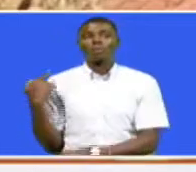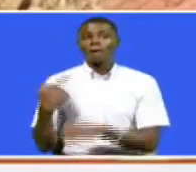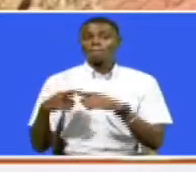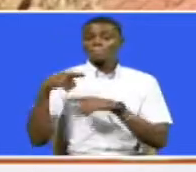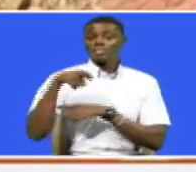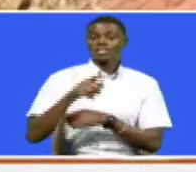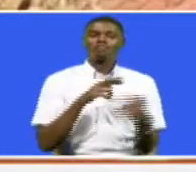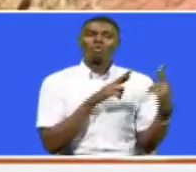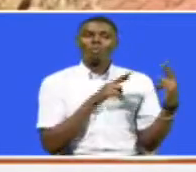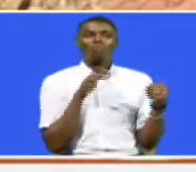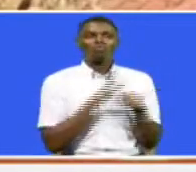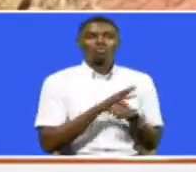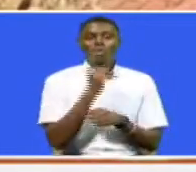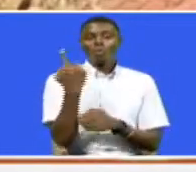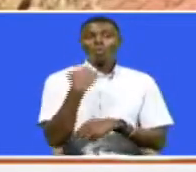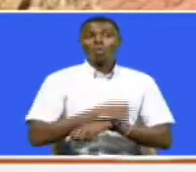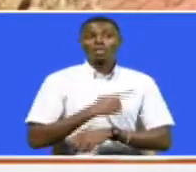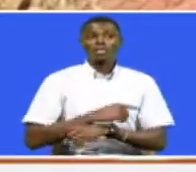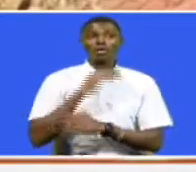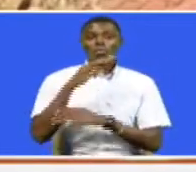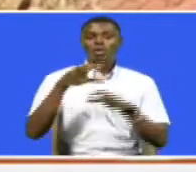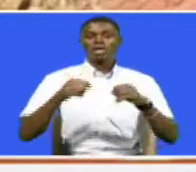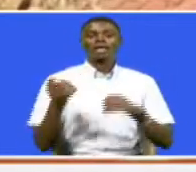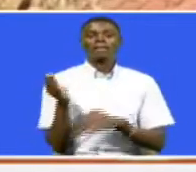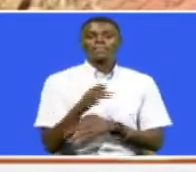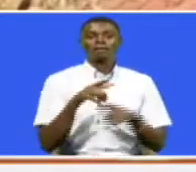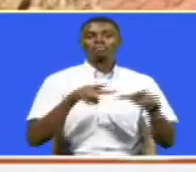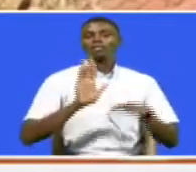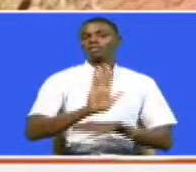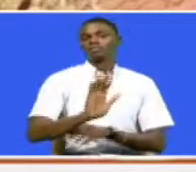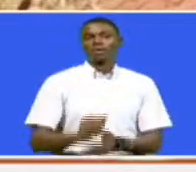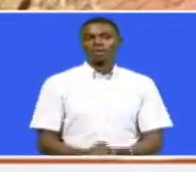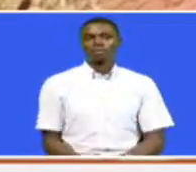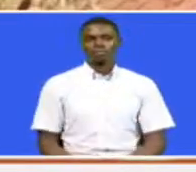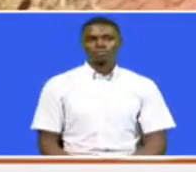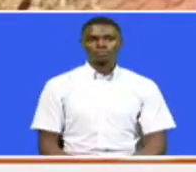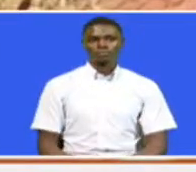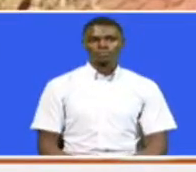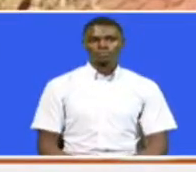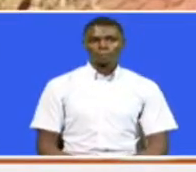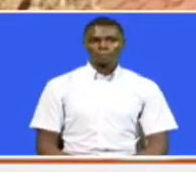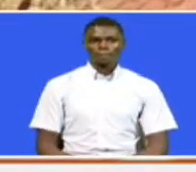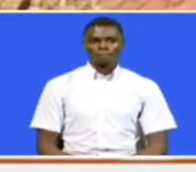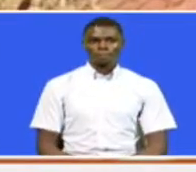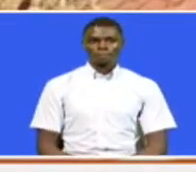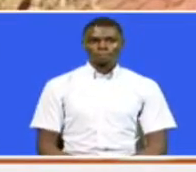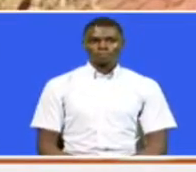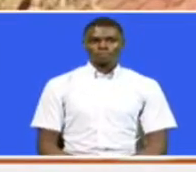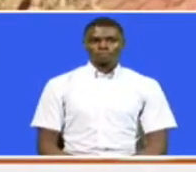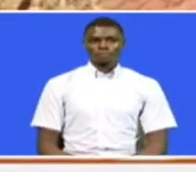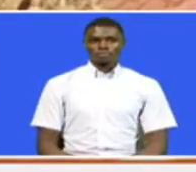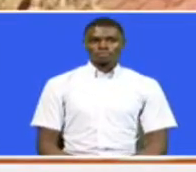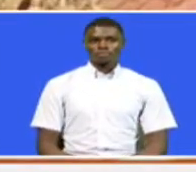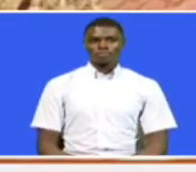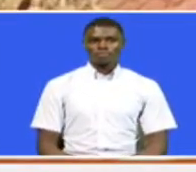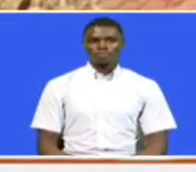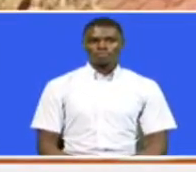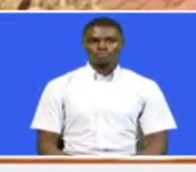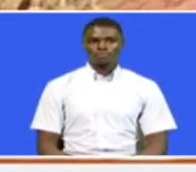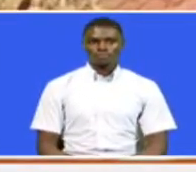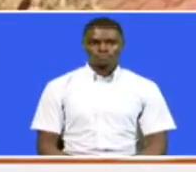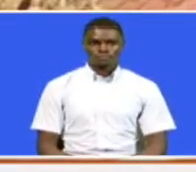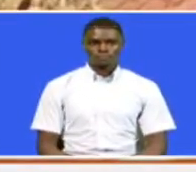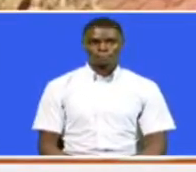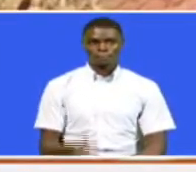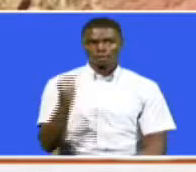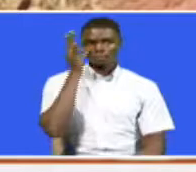is still hopeful that one day he will reclaim the land. Clement Masombo, KTN News, Mathera Constituency,